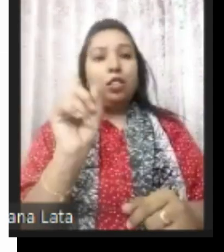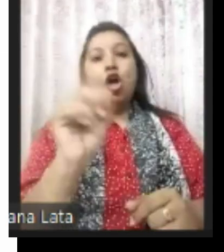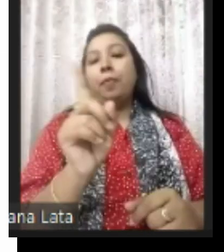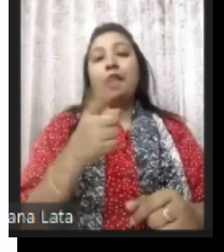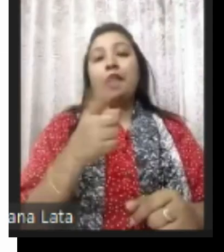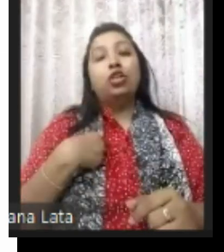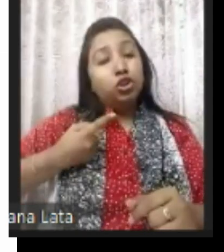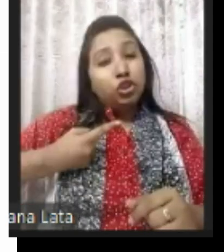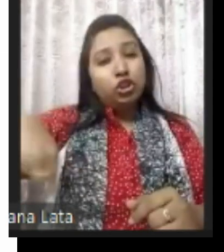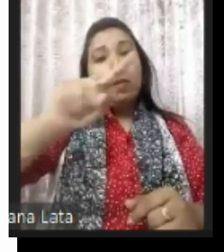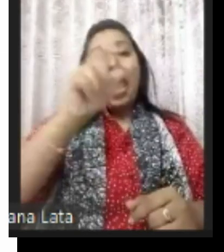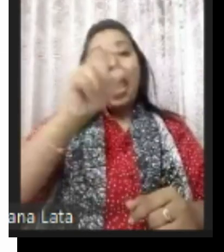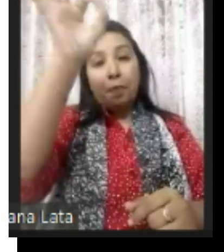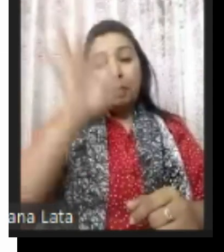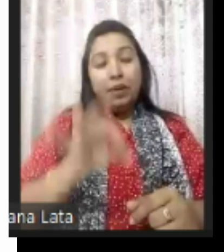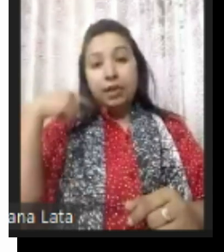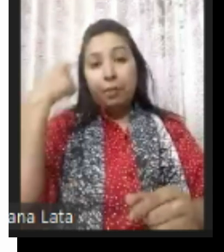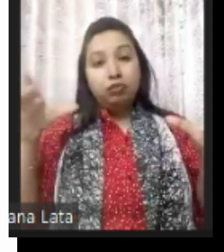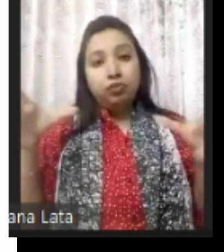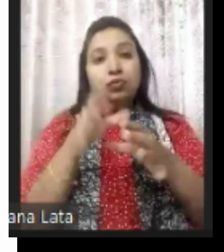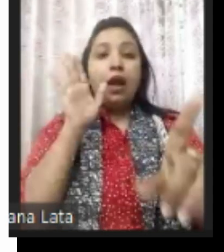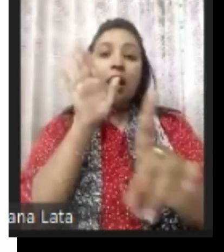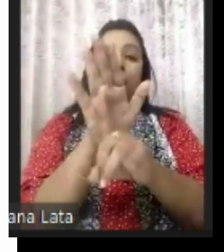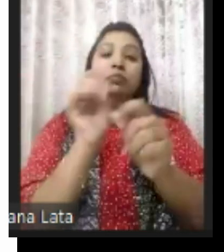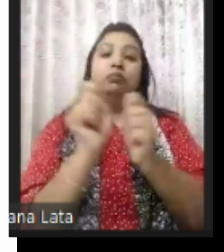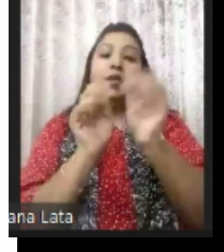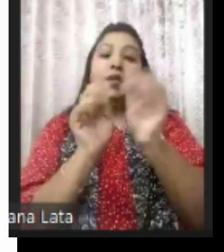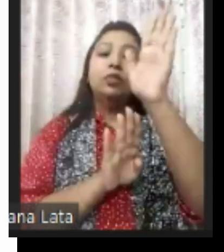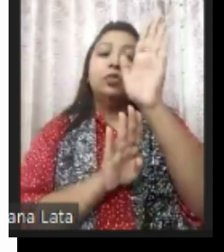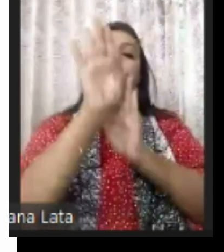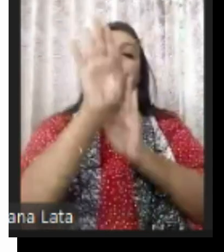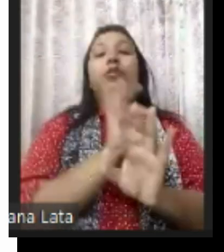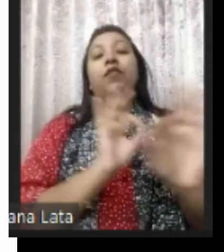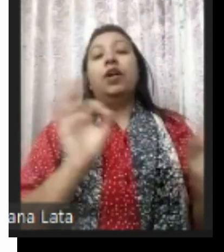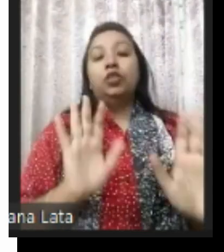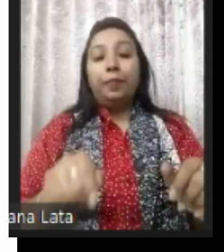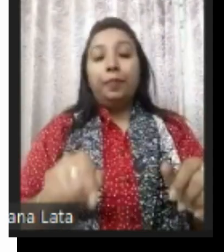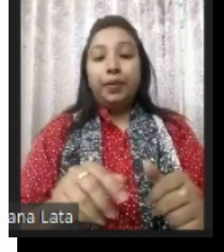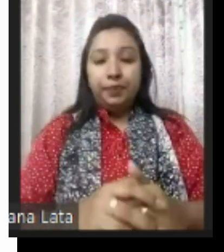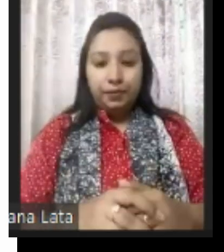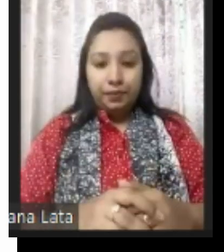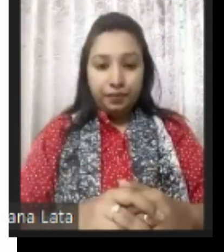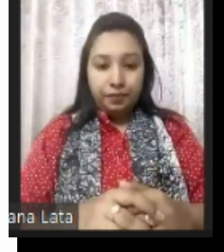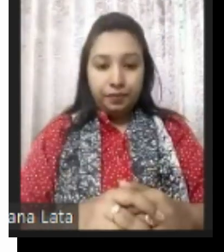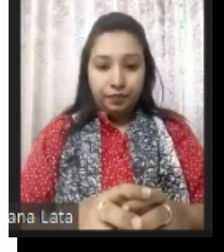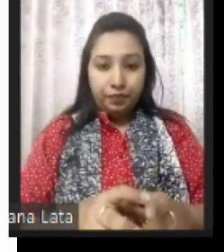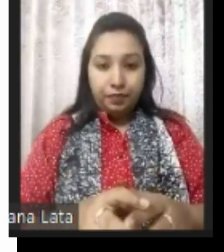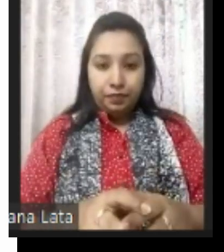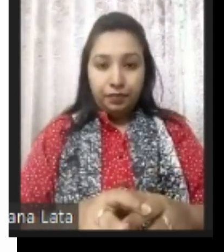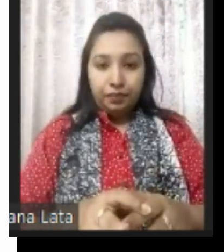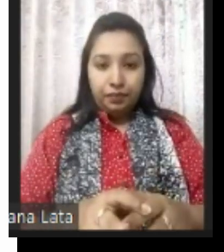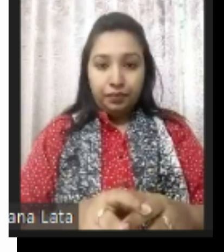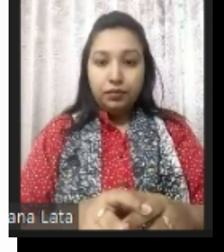commitments, Aspire to Innovate, A2I program are working, and we are promoting few of the issues